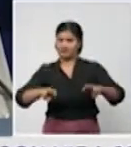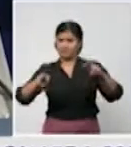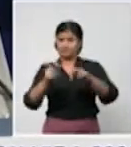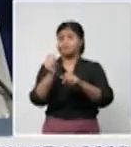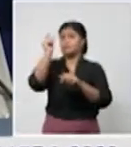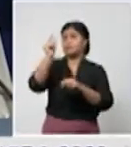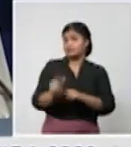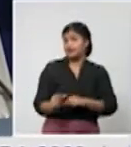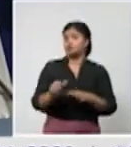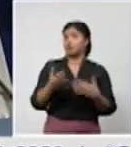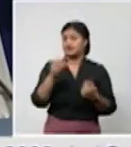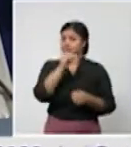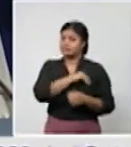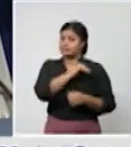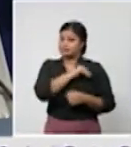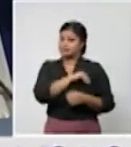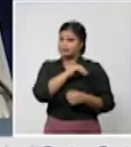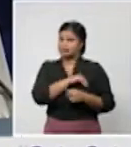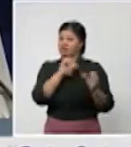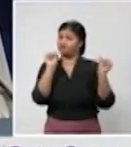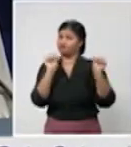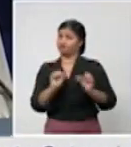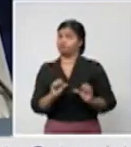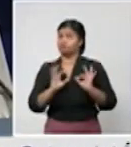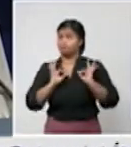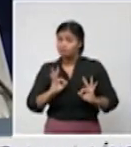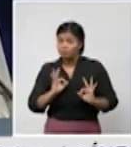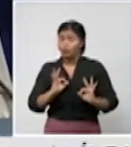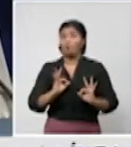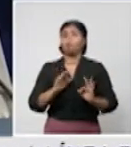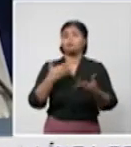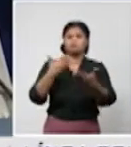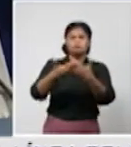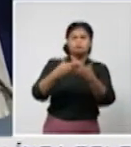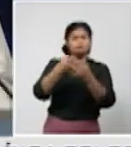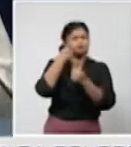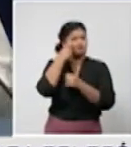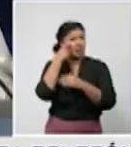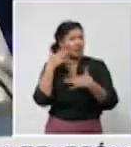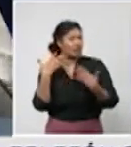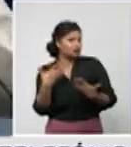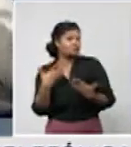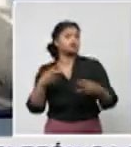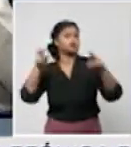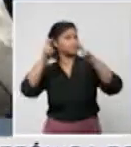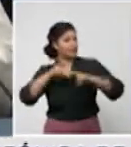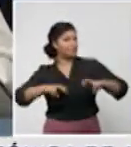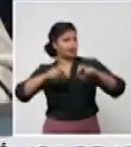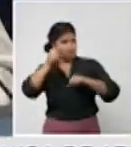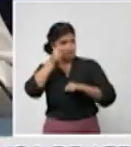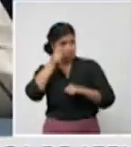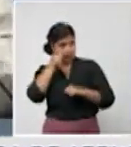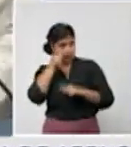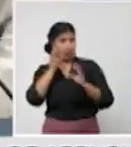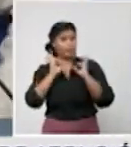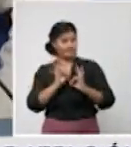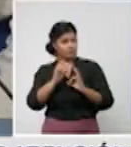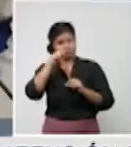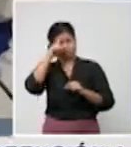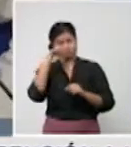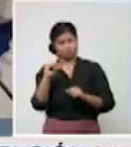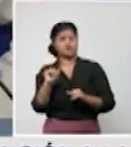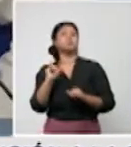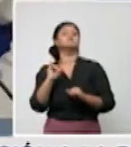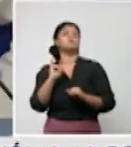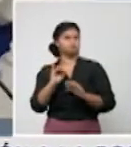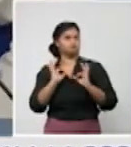applied. Also, they're transported in a vehicle with a certain amount of people, which at the end are all contacts that need to be followed